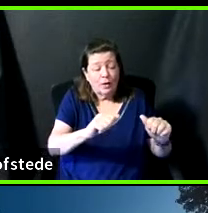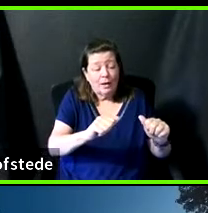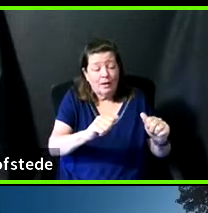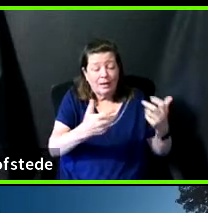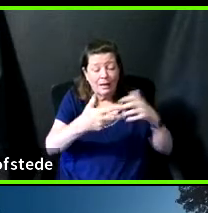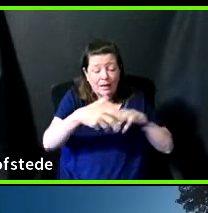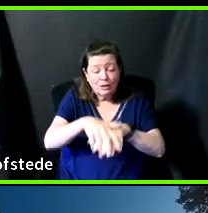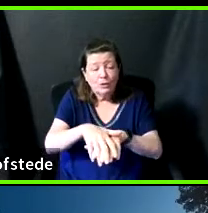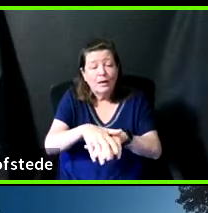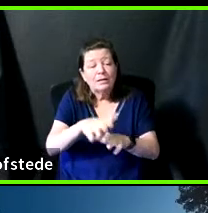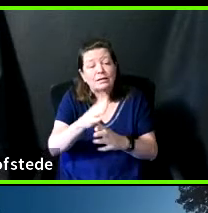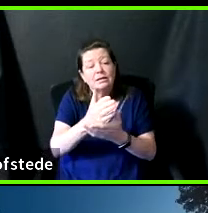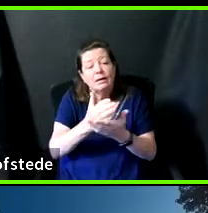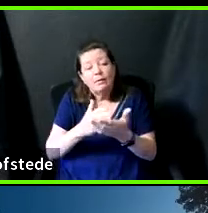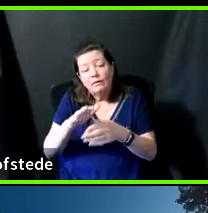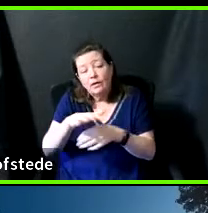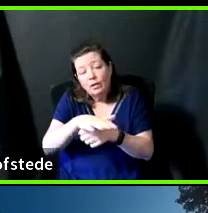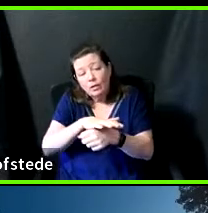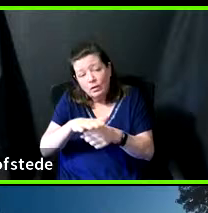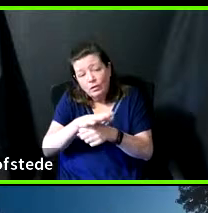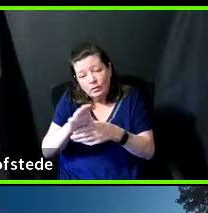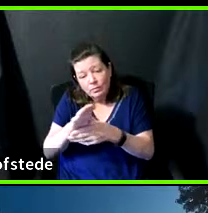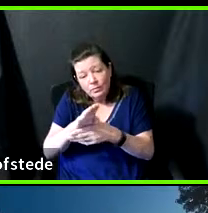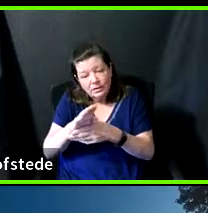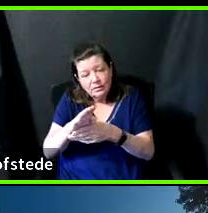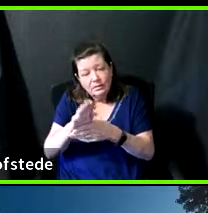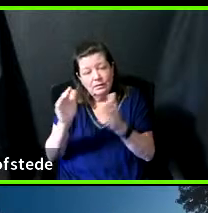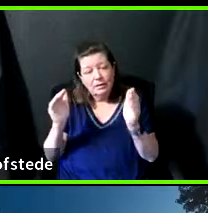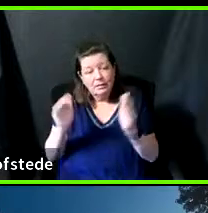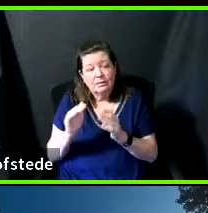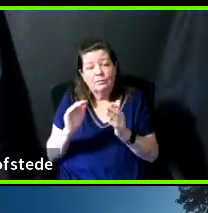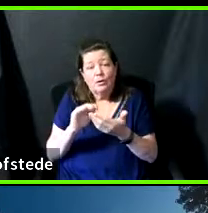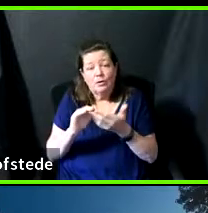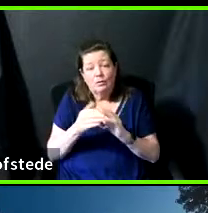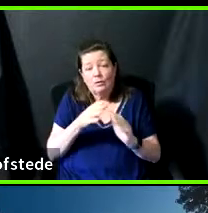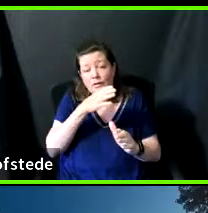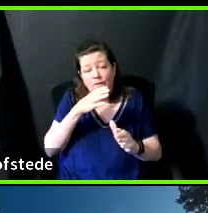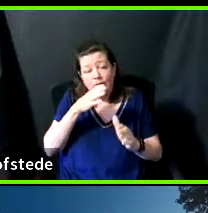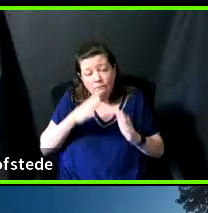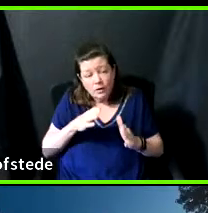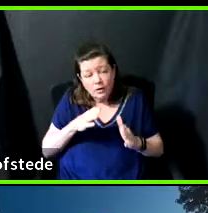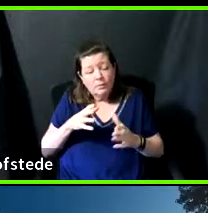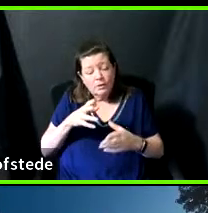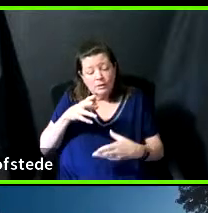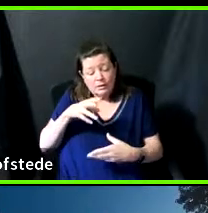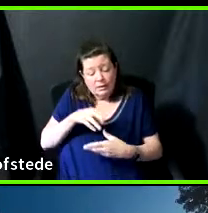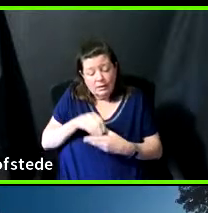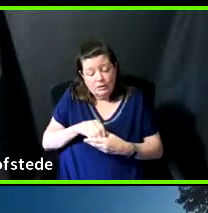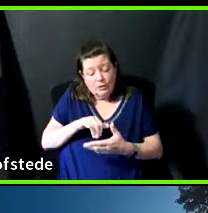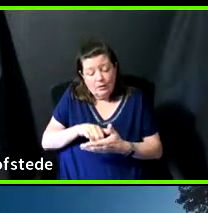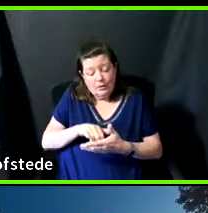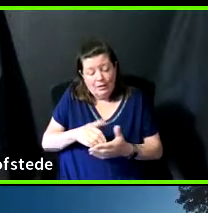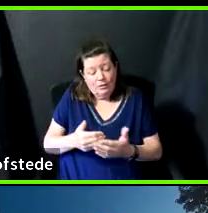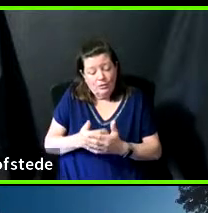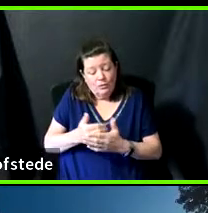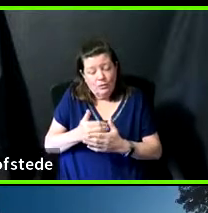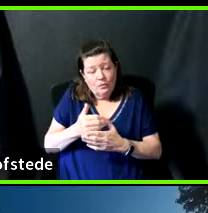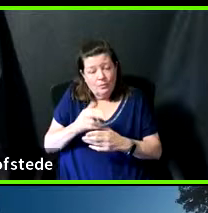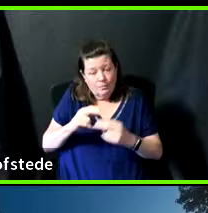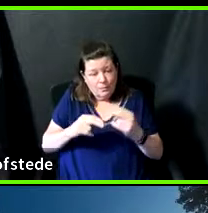some of the local businesses and small community farmers and others into that new infrastructure as well.